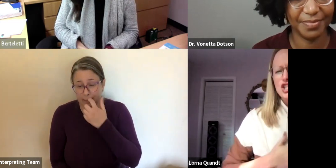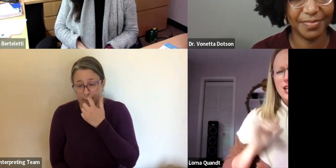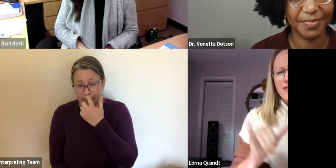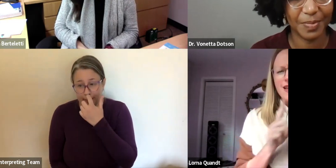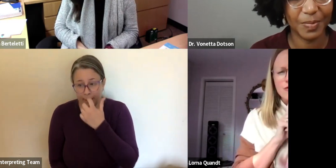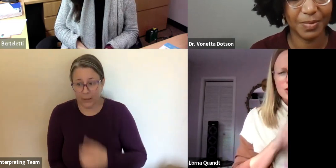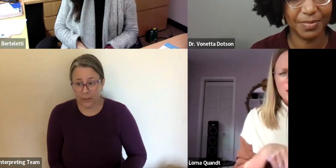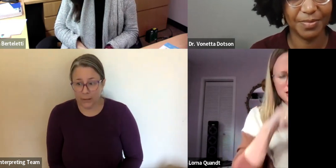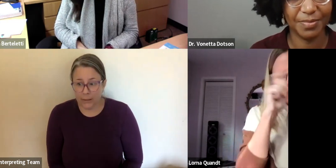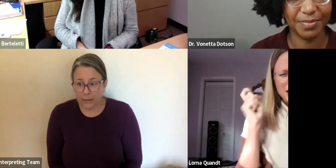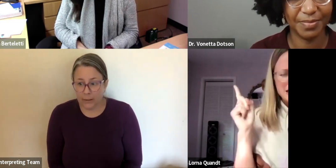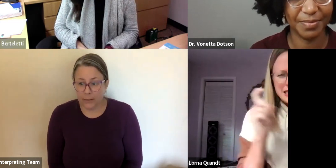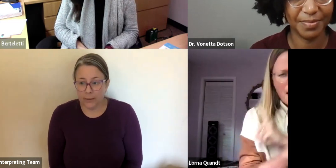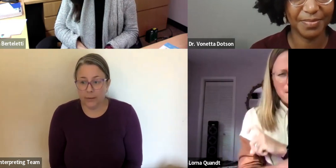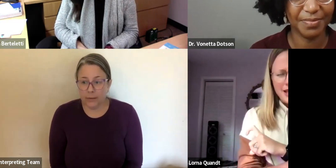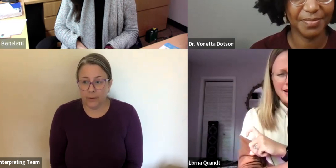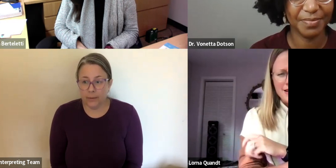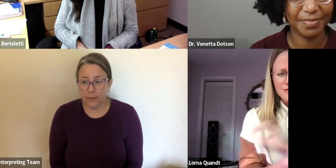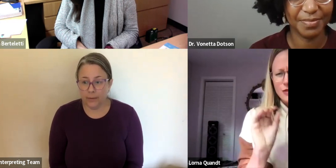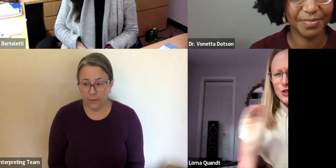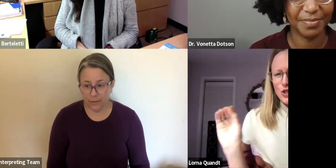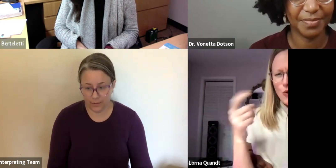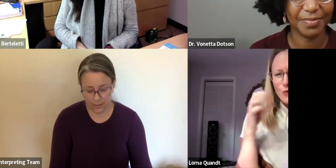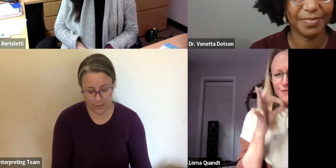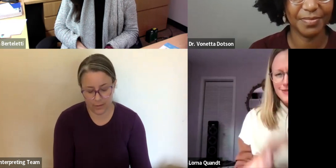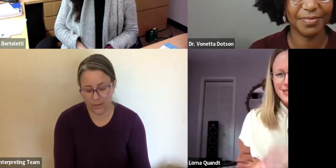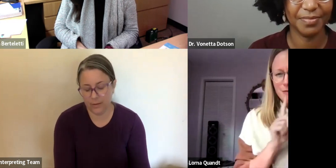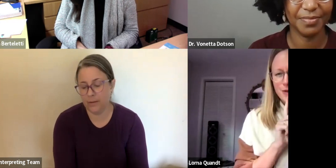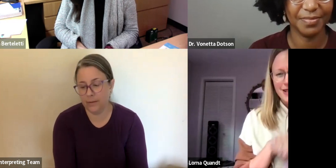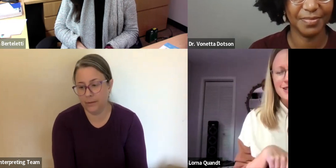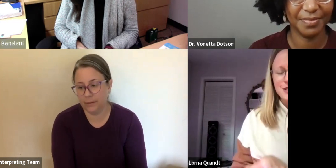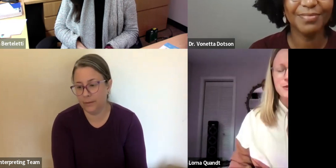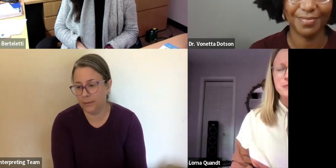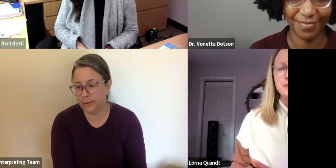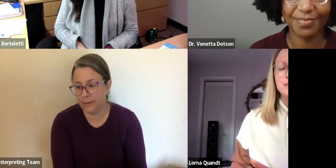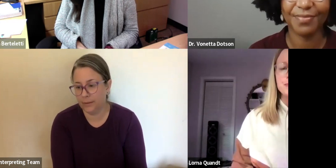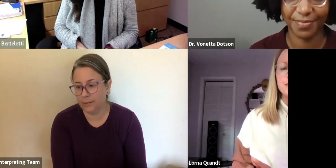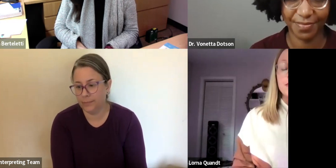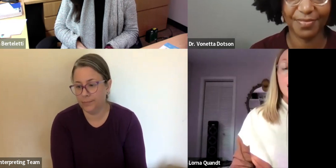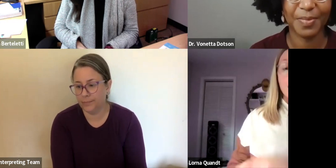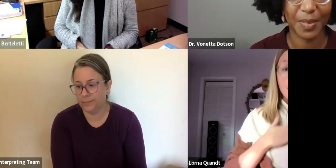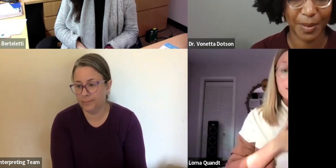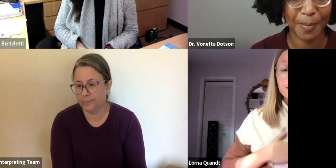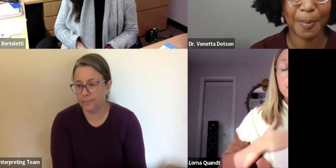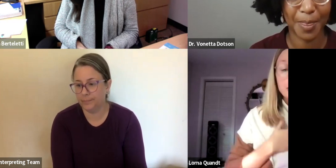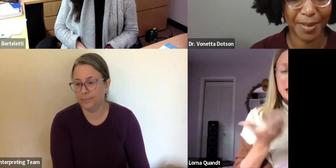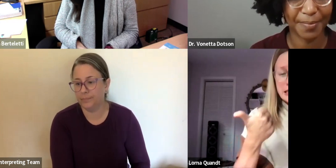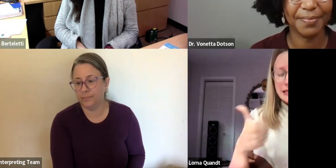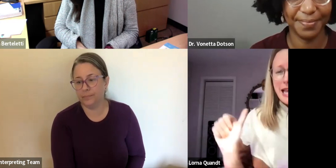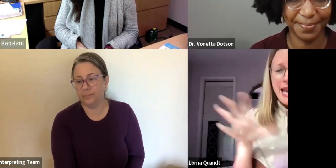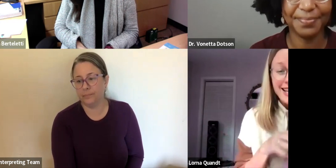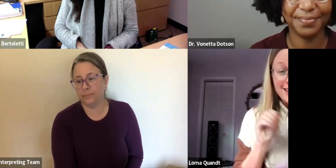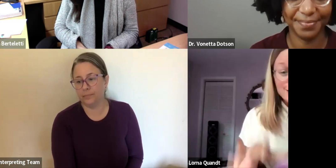I really appreciate that response because it's complicated, and there's not a simple answer or solution.